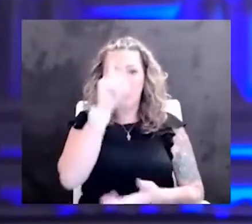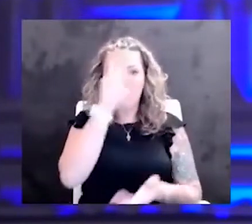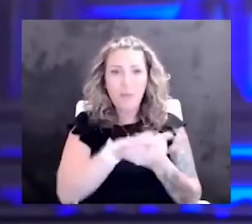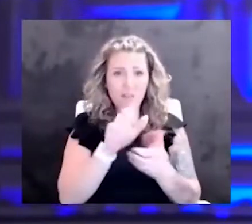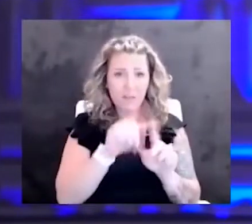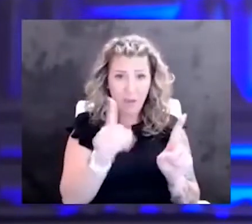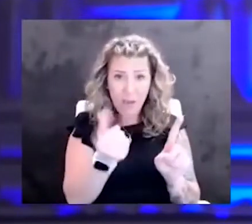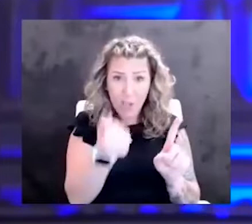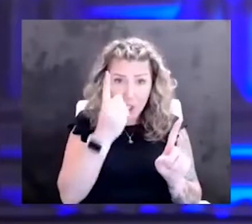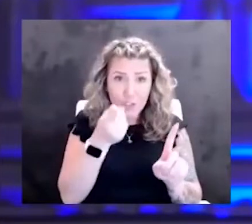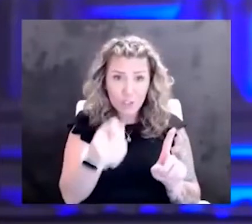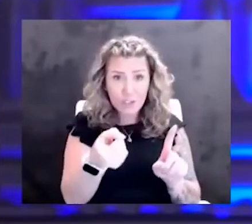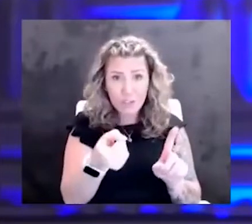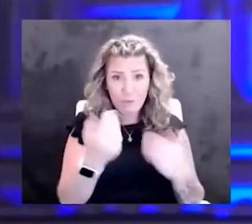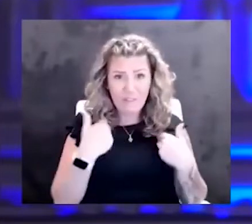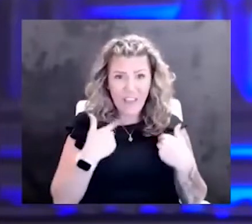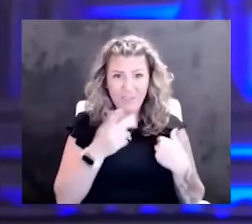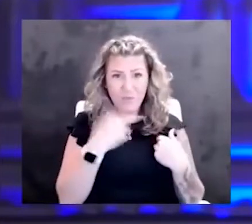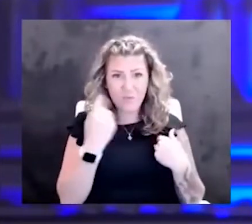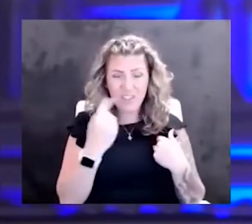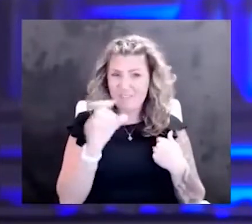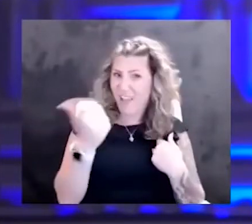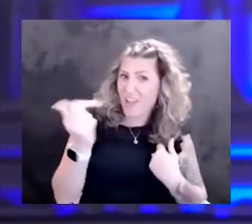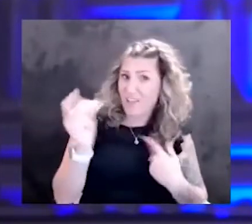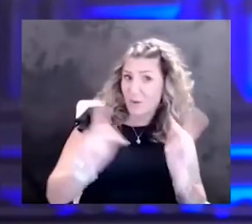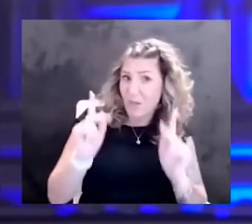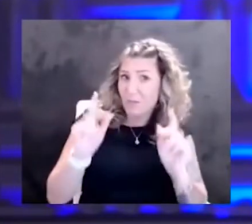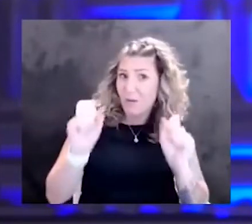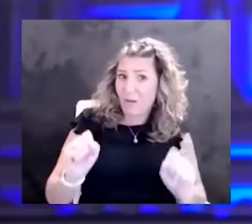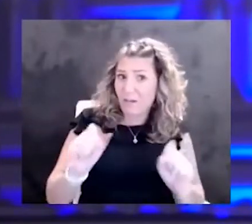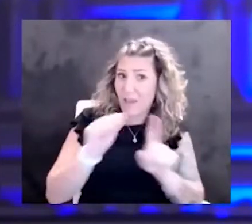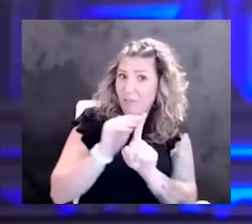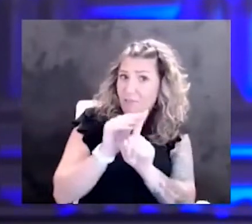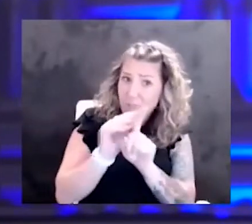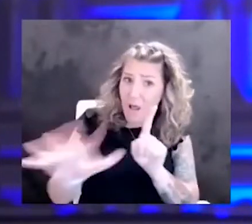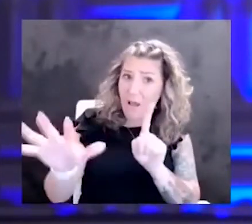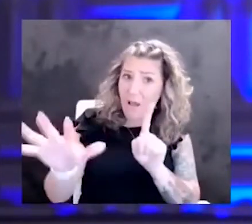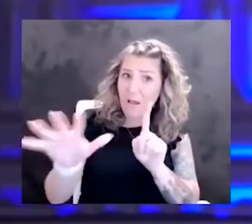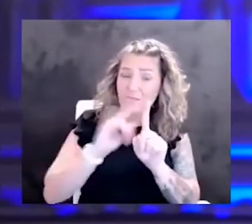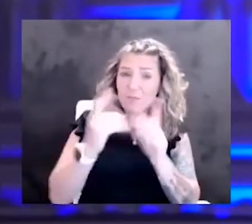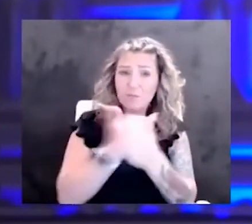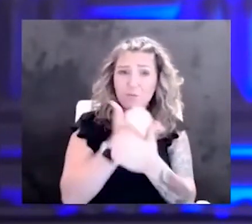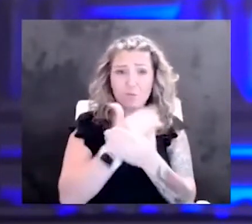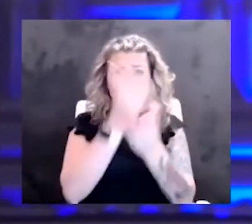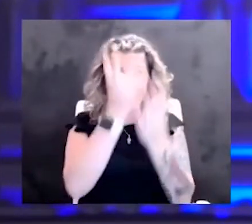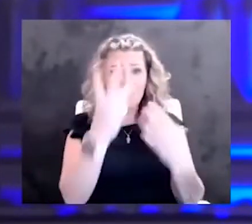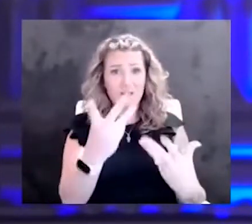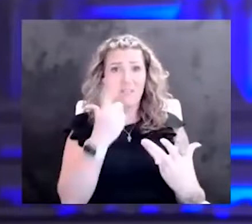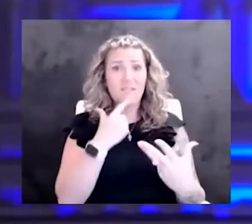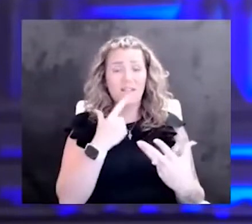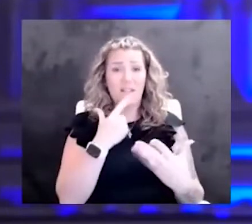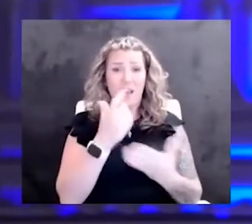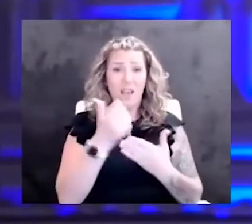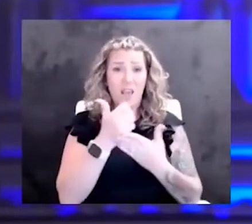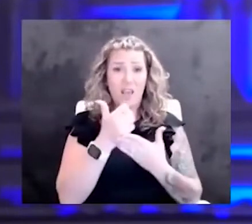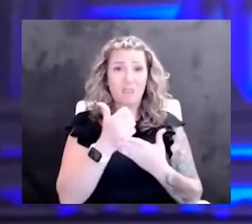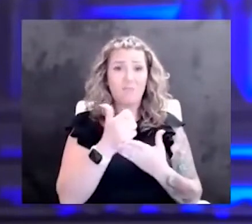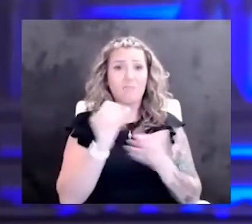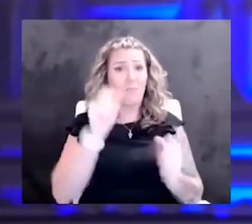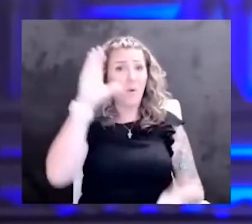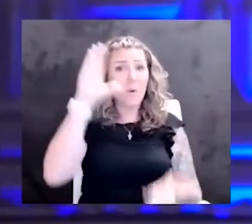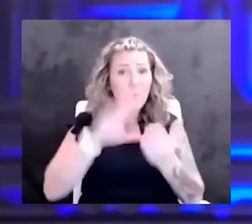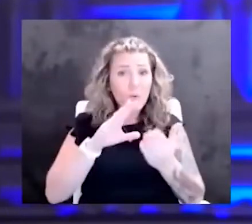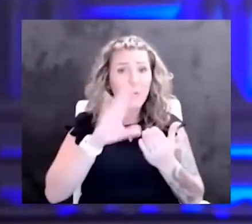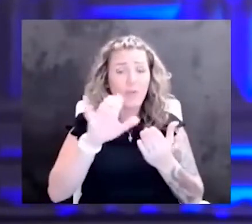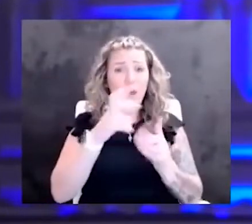that you do pose a risk to other people. So we have new data supporting that it does help probably reduce transmission because you're not replicating